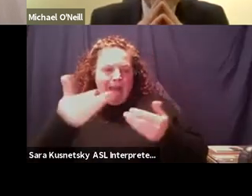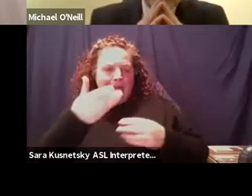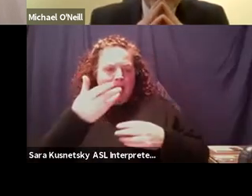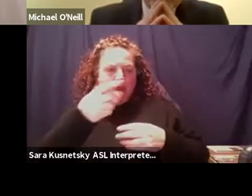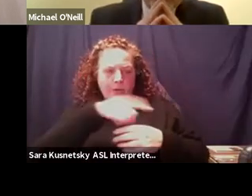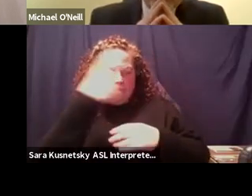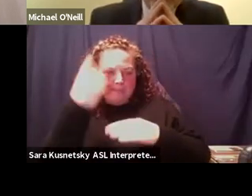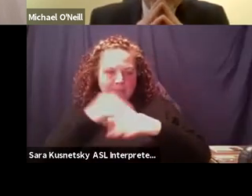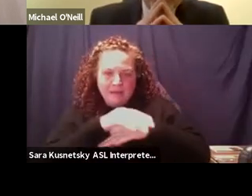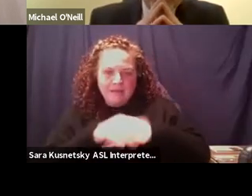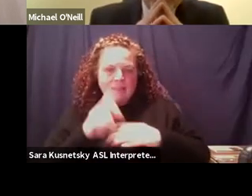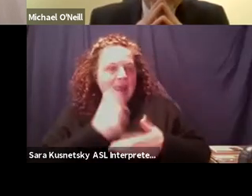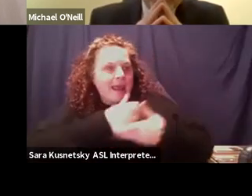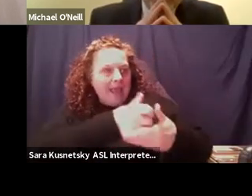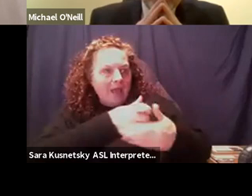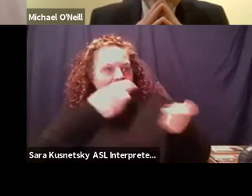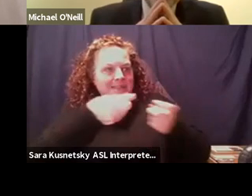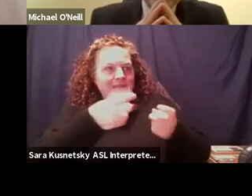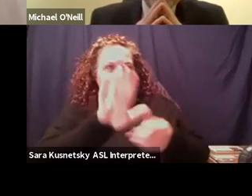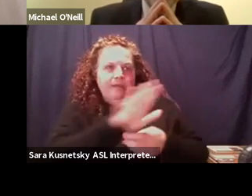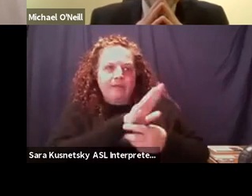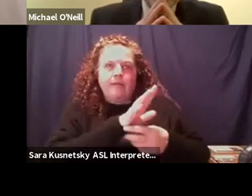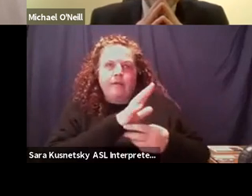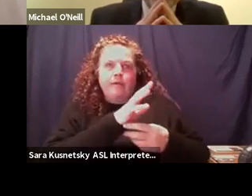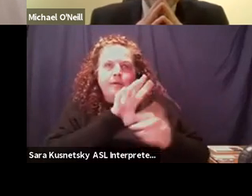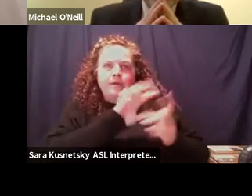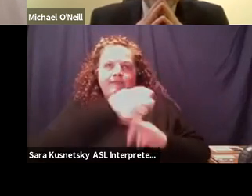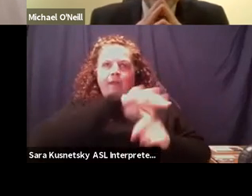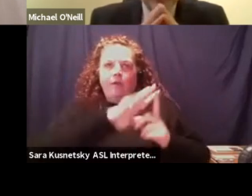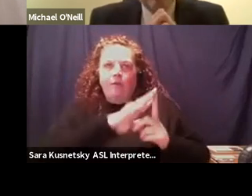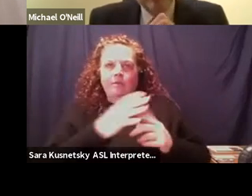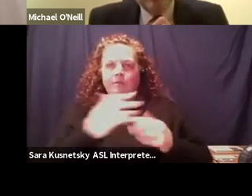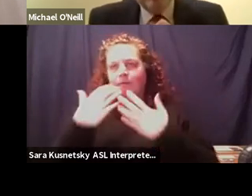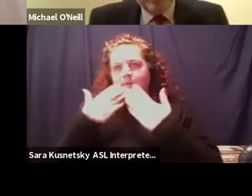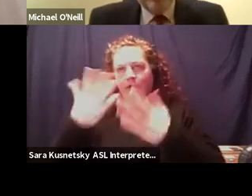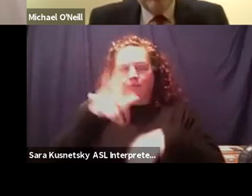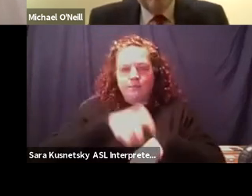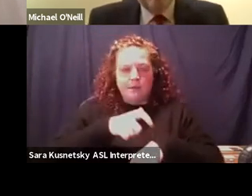situations and how to react to them next time. Thank you for your time. Thank you.